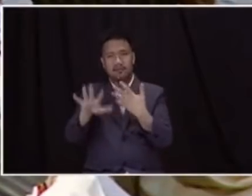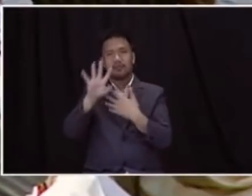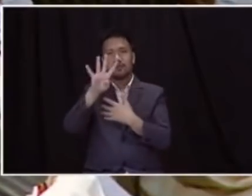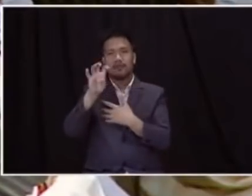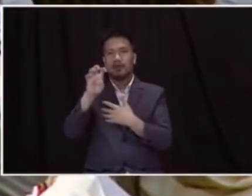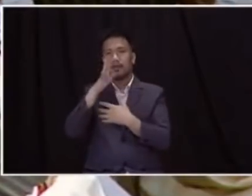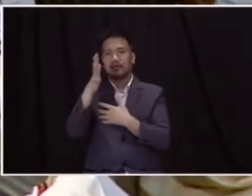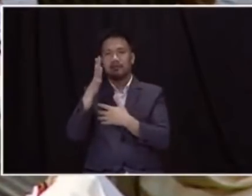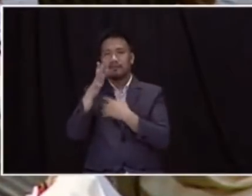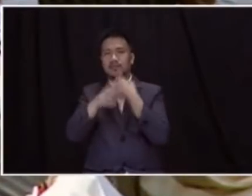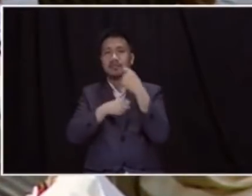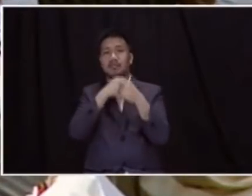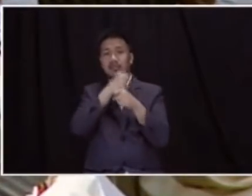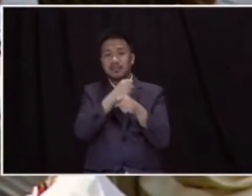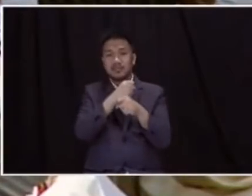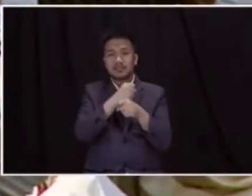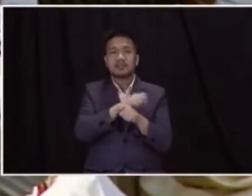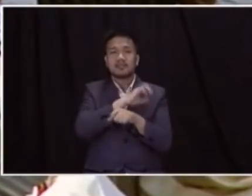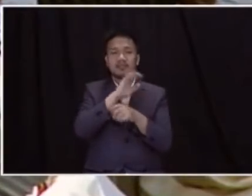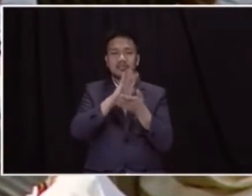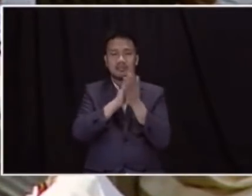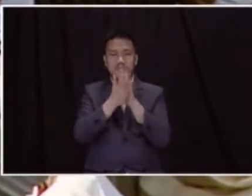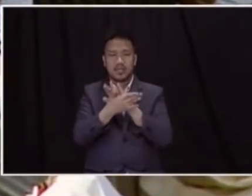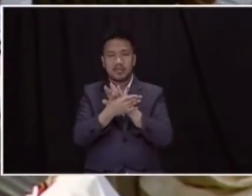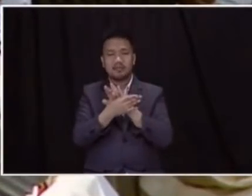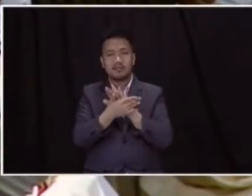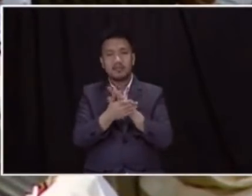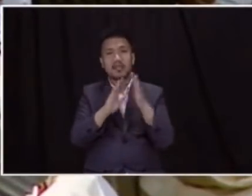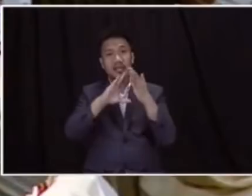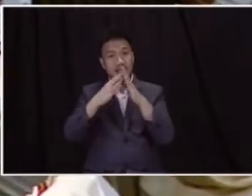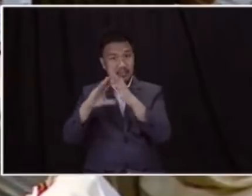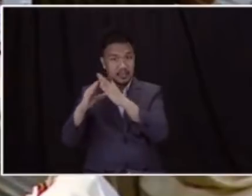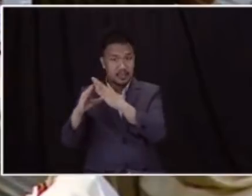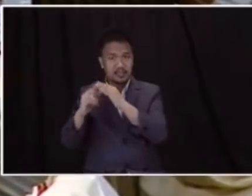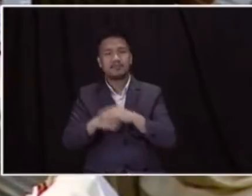450 years since it became a city?